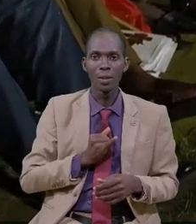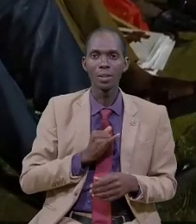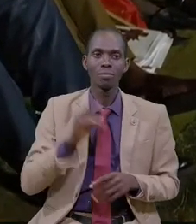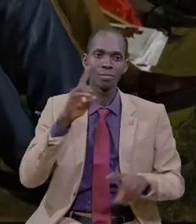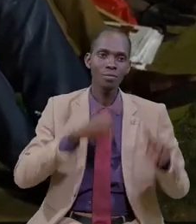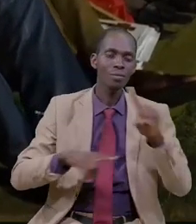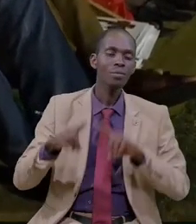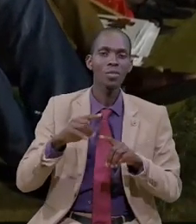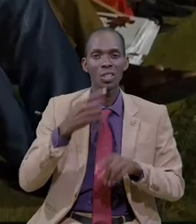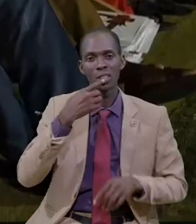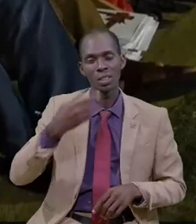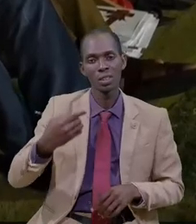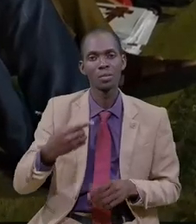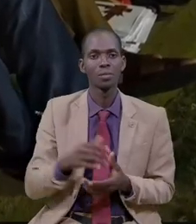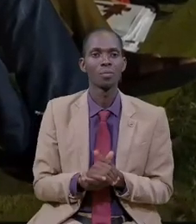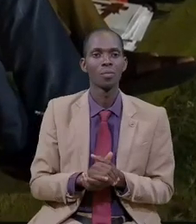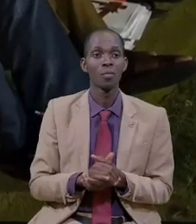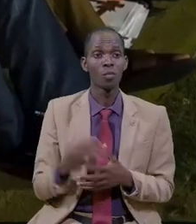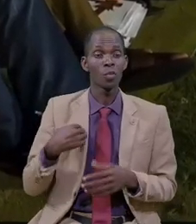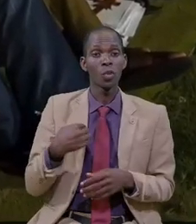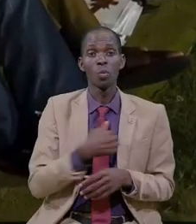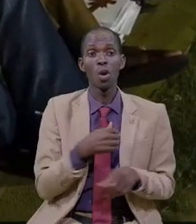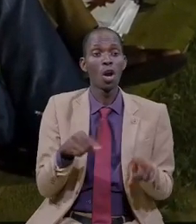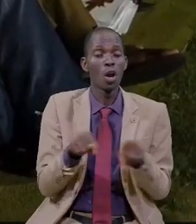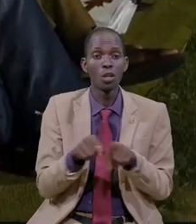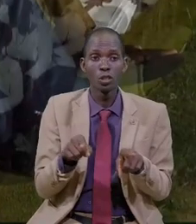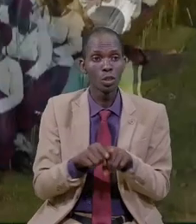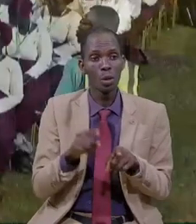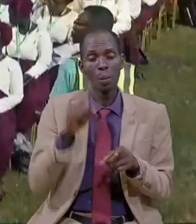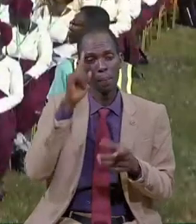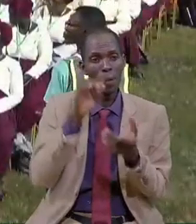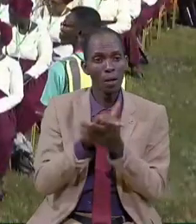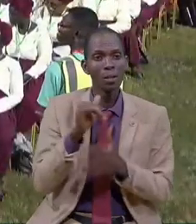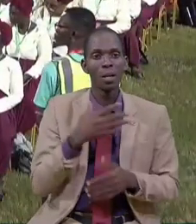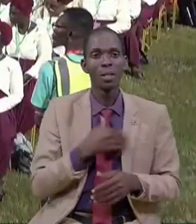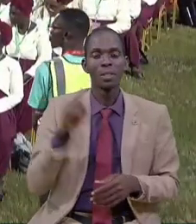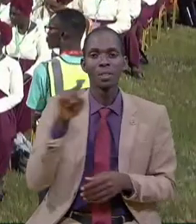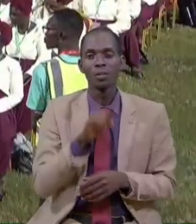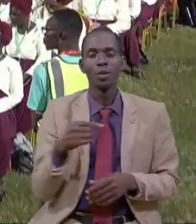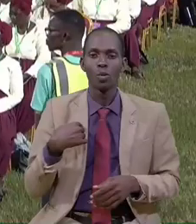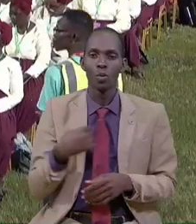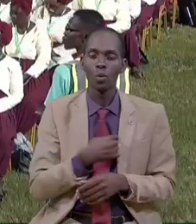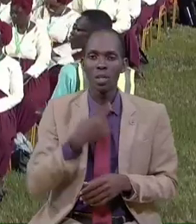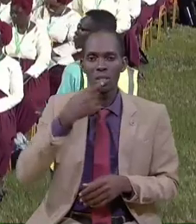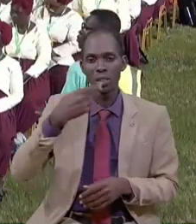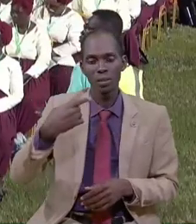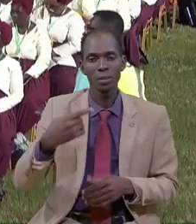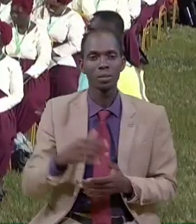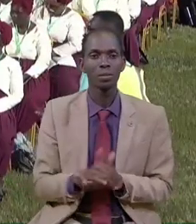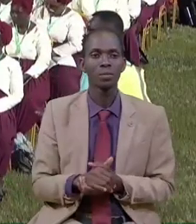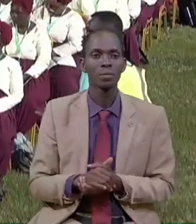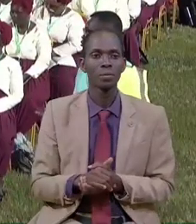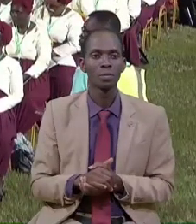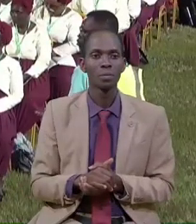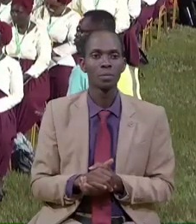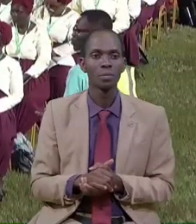C'est pourquoi j'ai parlé. We also believe and therefore we speak. Nous aussi nous croyons et c'est pour cela